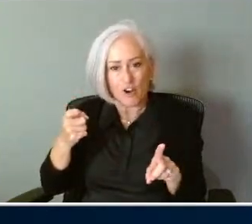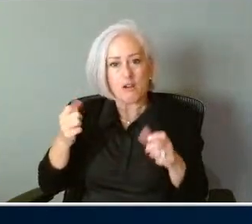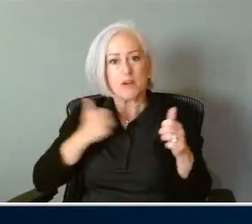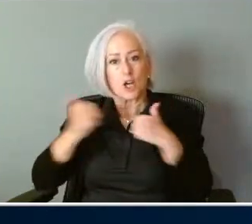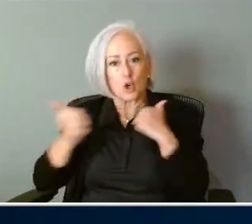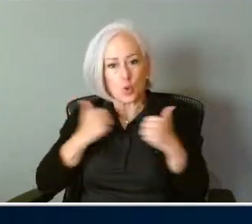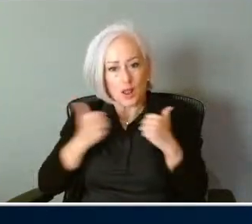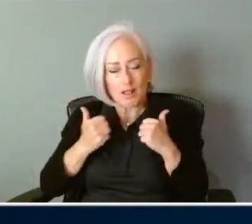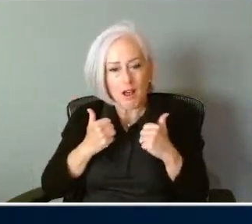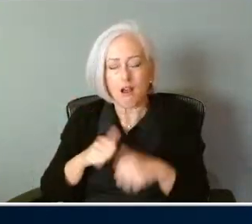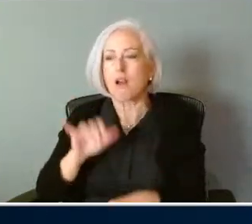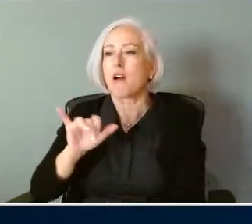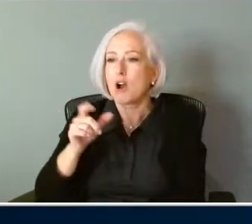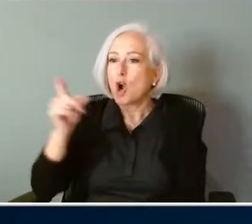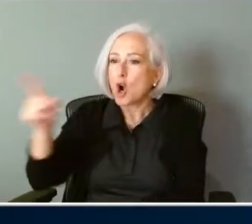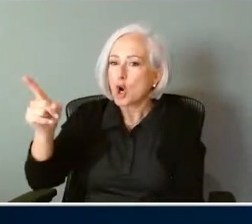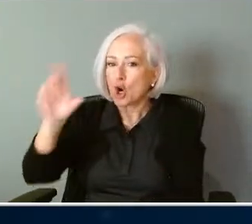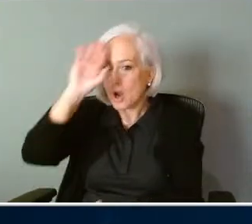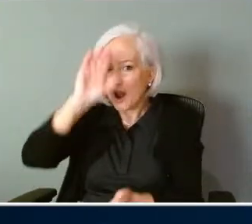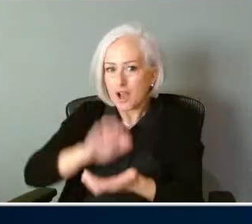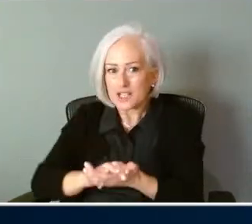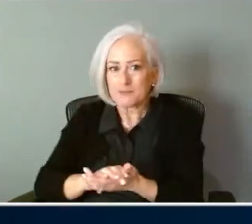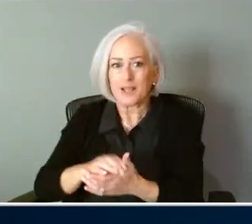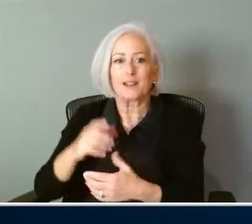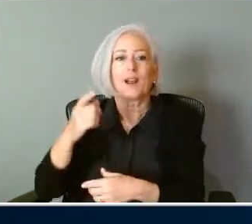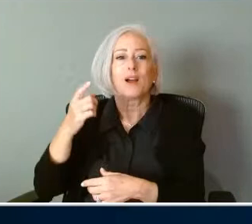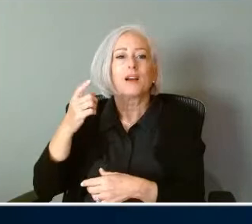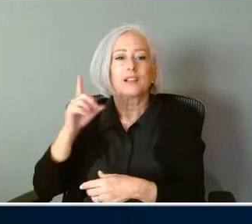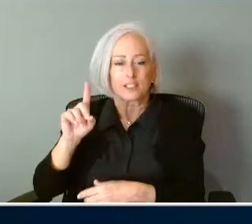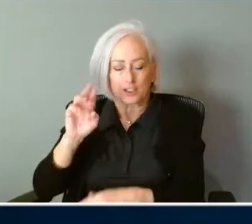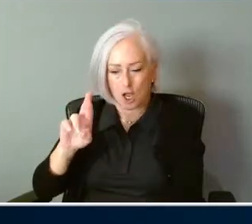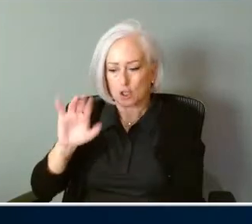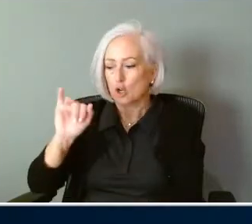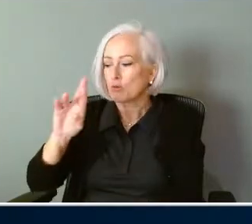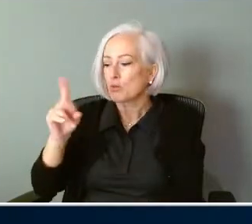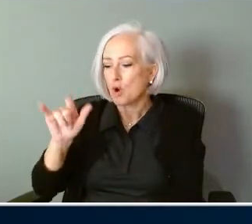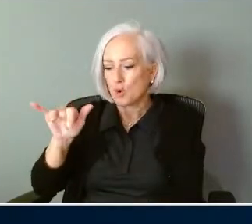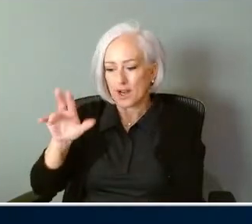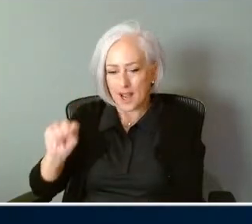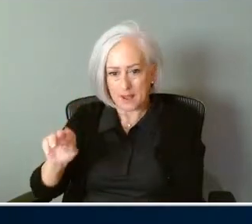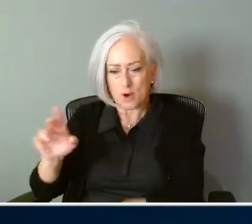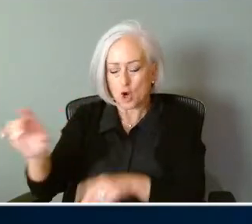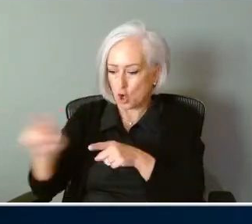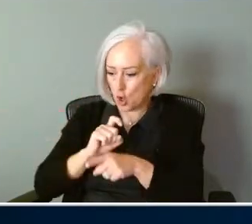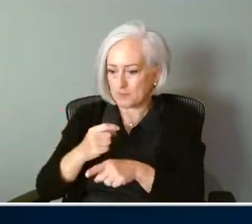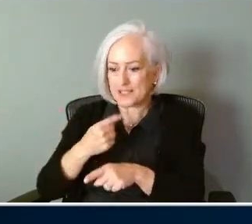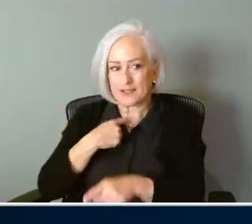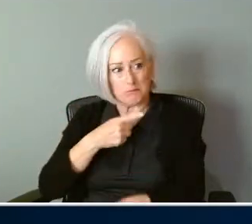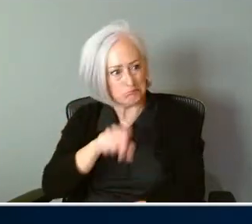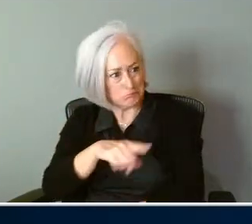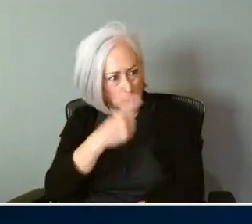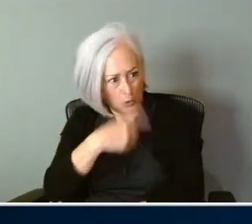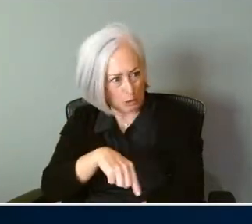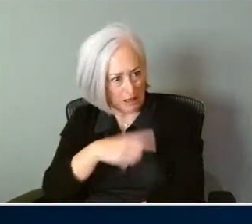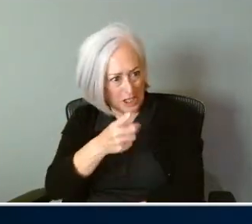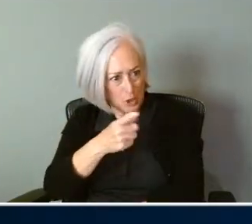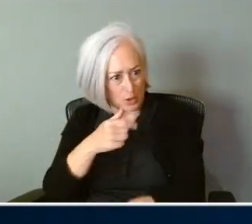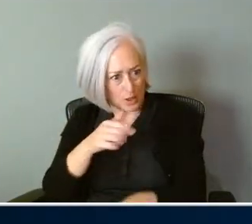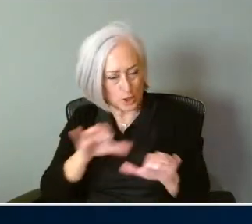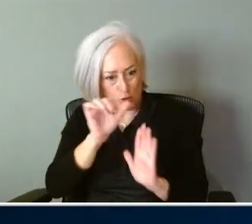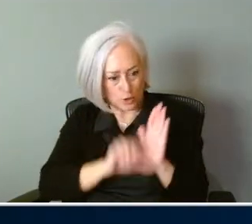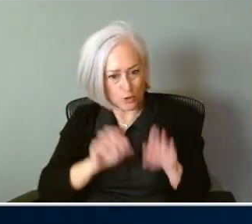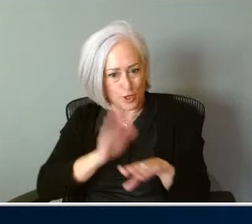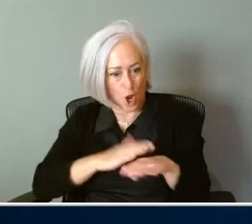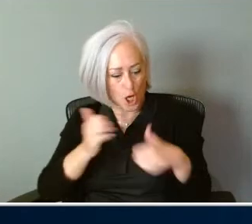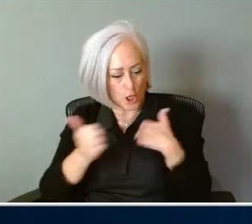husband is one of my partners, Dr. Josh Broghammer, called me that morning and said, would you consider this? And of course my response was absolutely. Yeah, you had